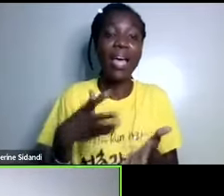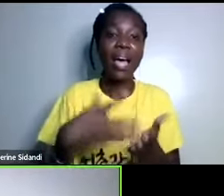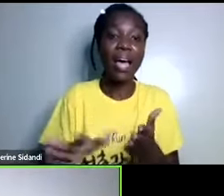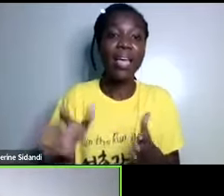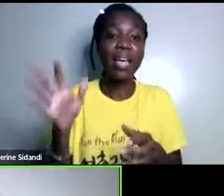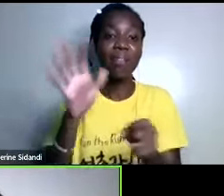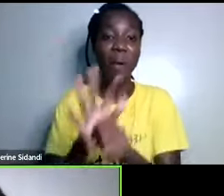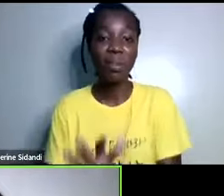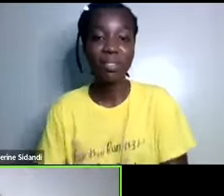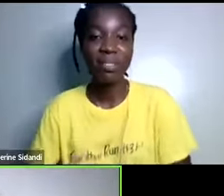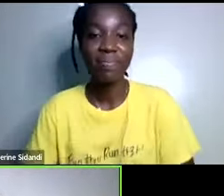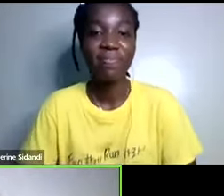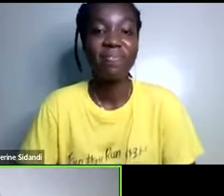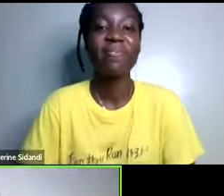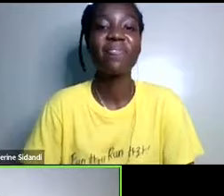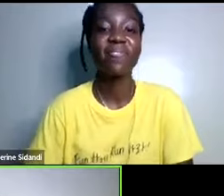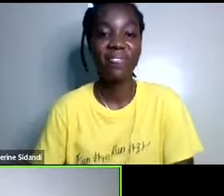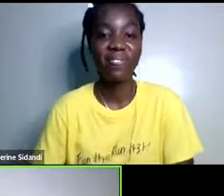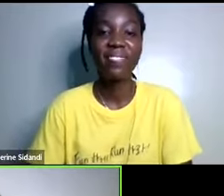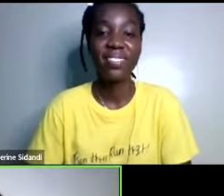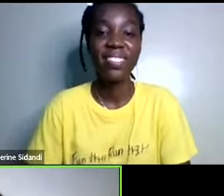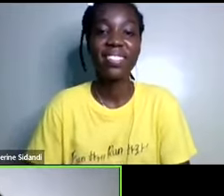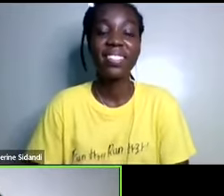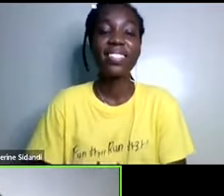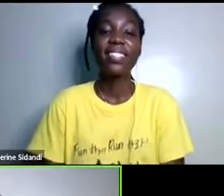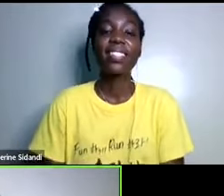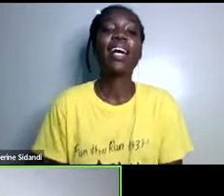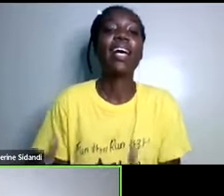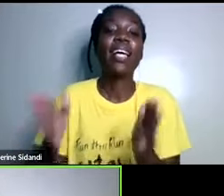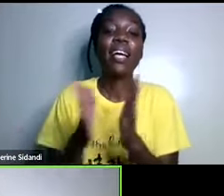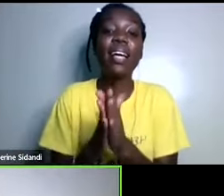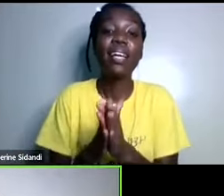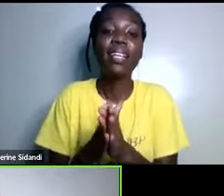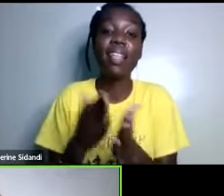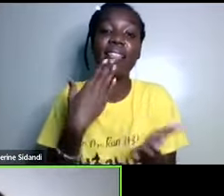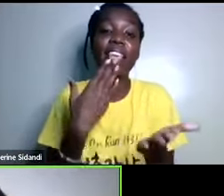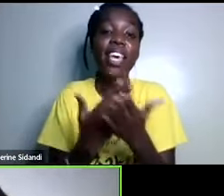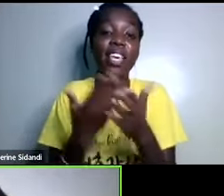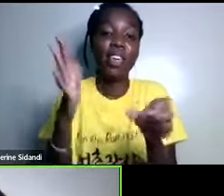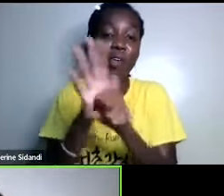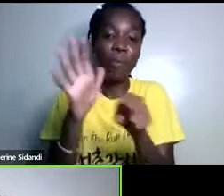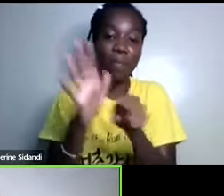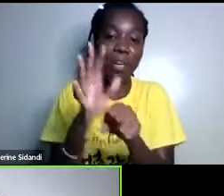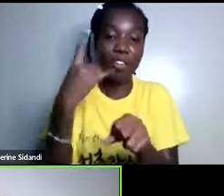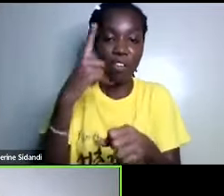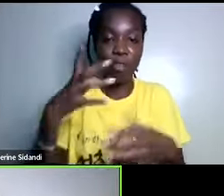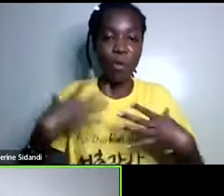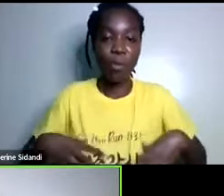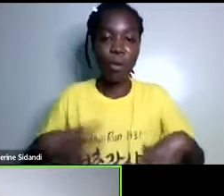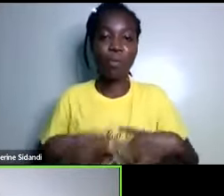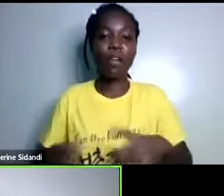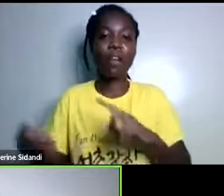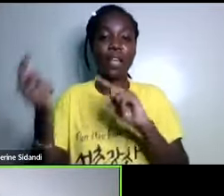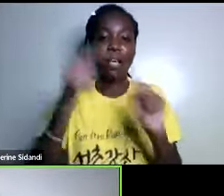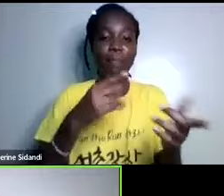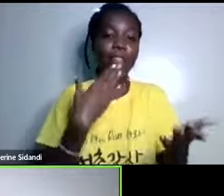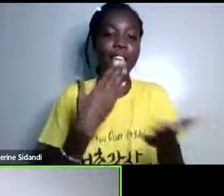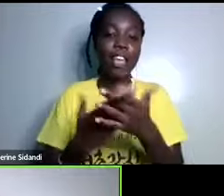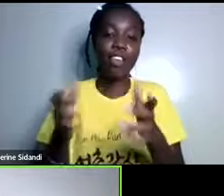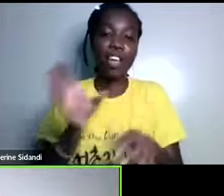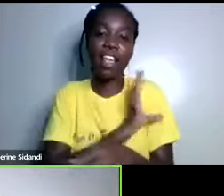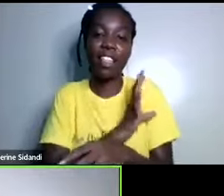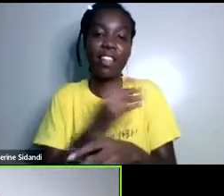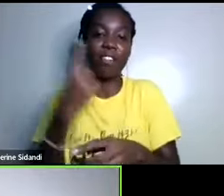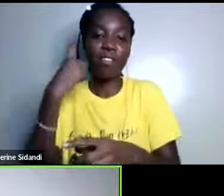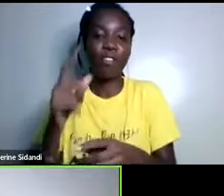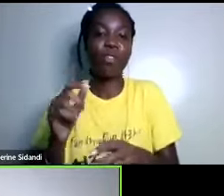we are sharing this loot. And thank you so much, our audience, for making it here. Thank you, Catherine, for your awesome job. I hope